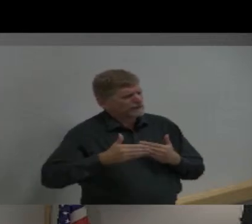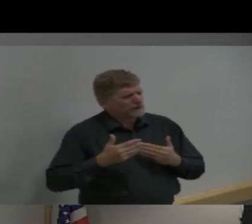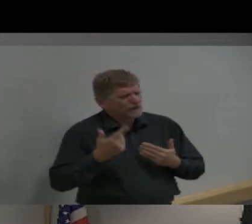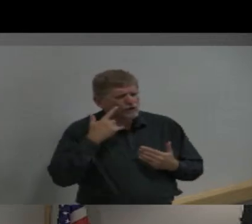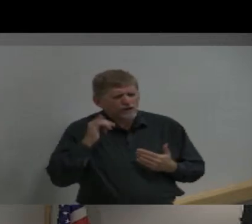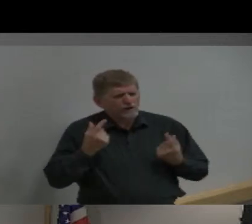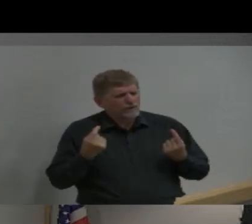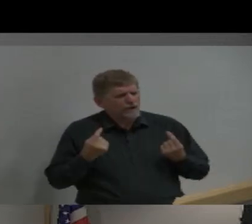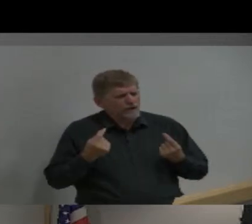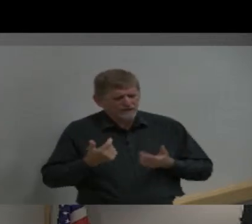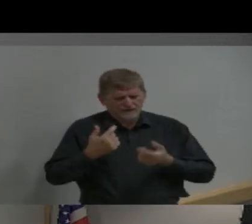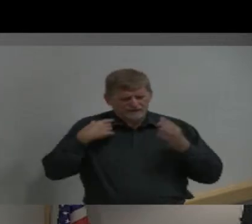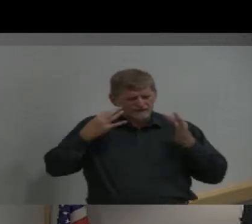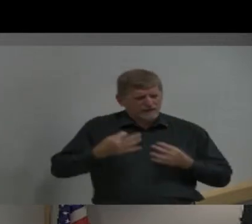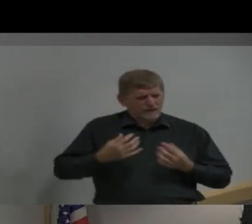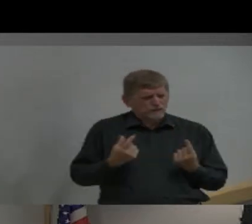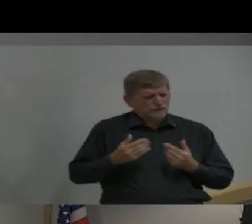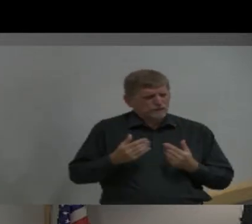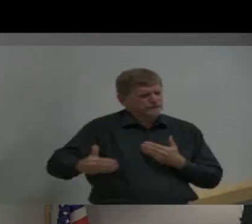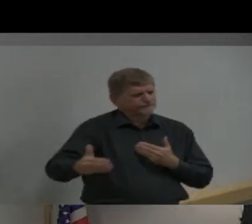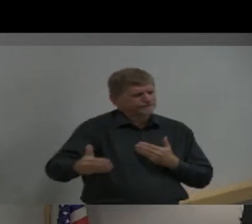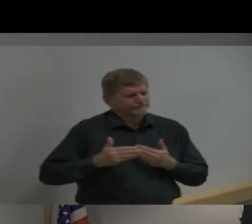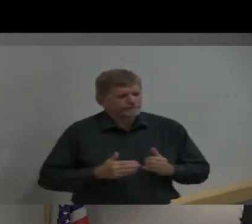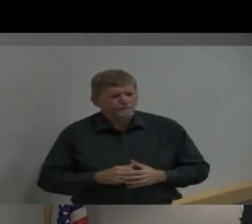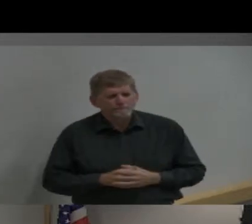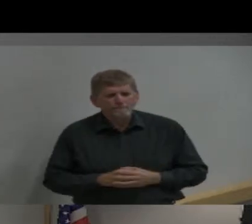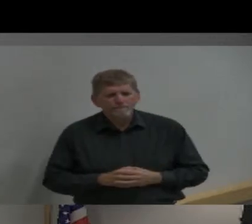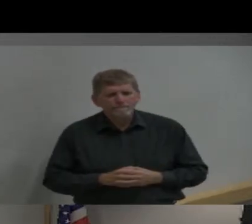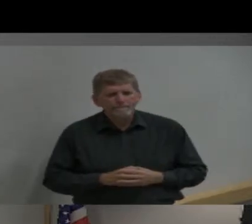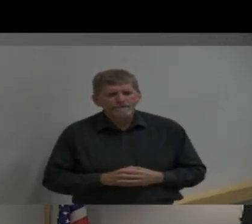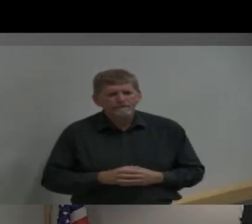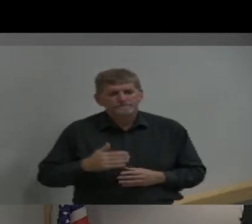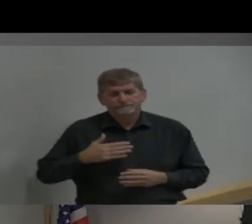I'll just say my colleagues are very smart.